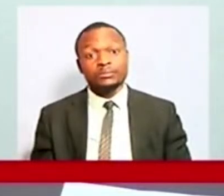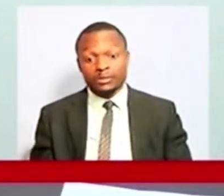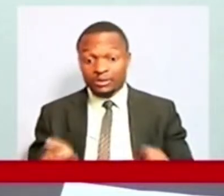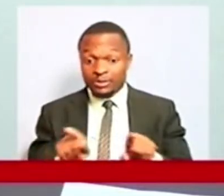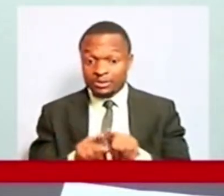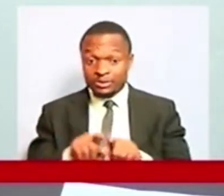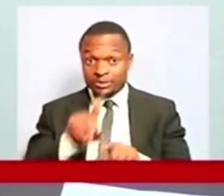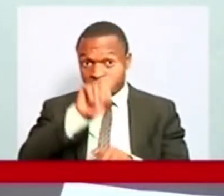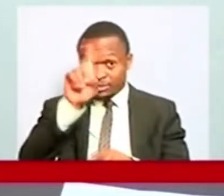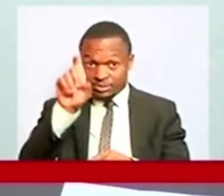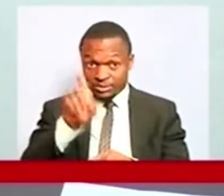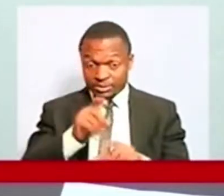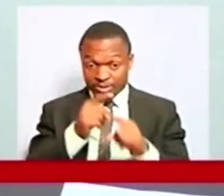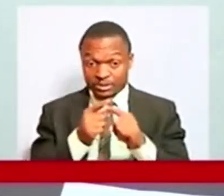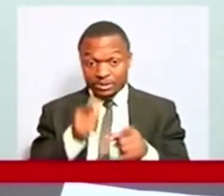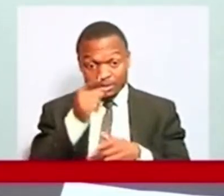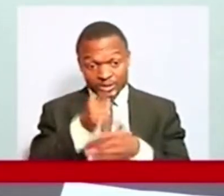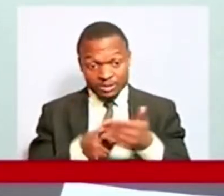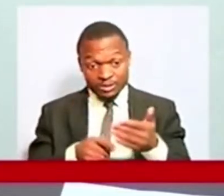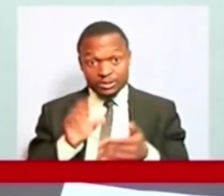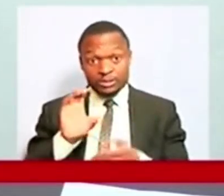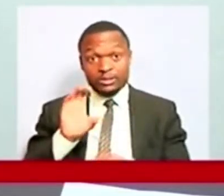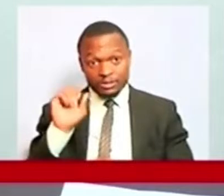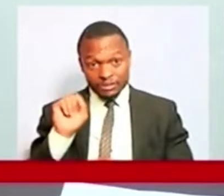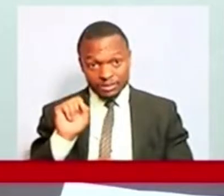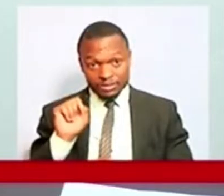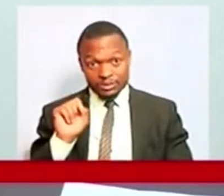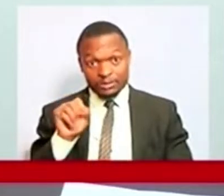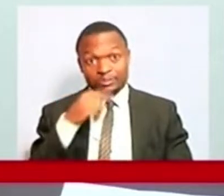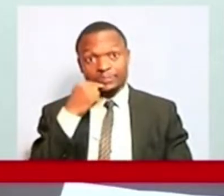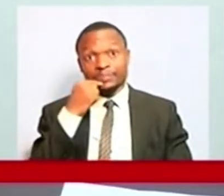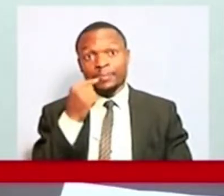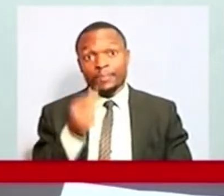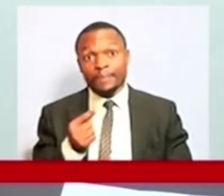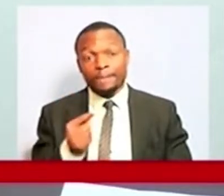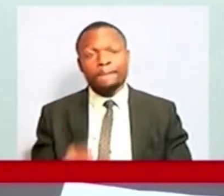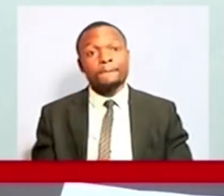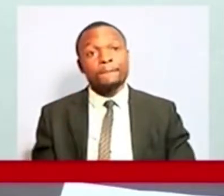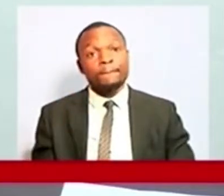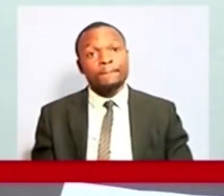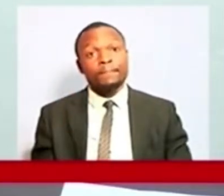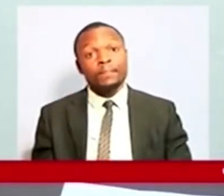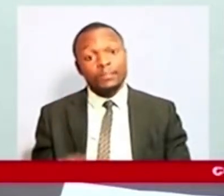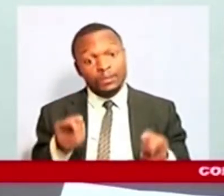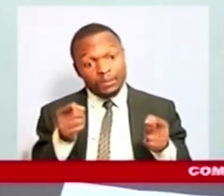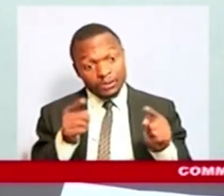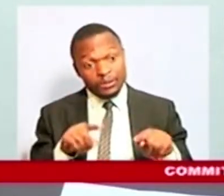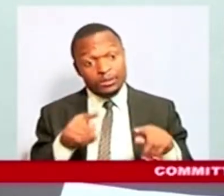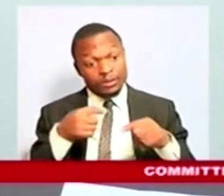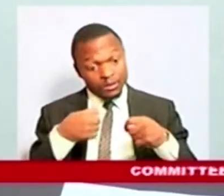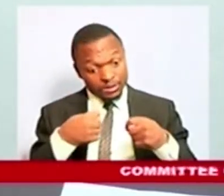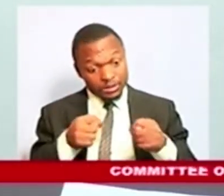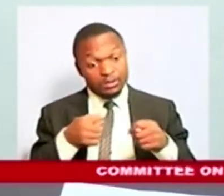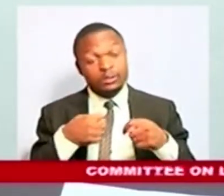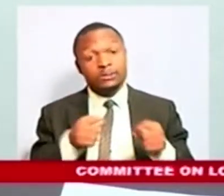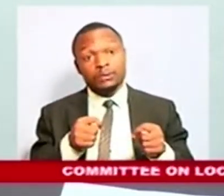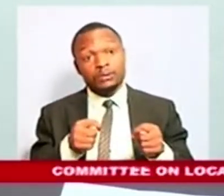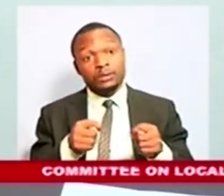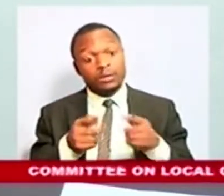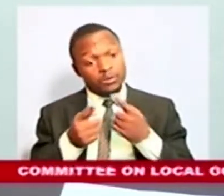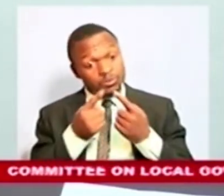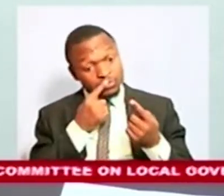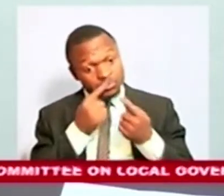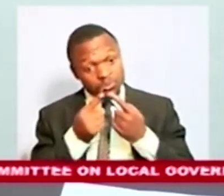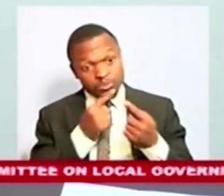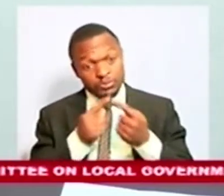question, but what the CS said was that when they tried to get to him, he